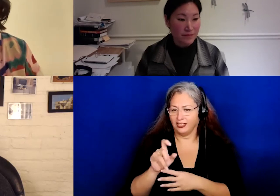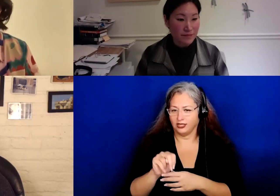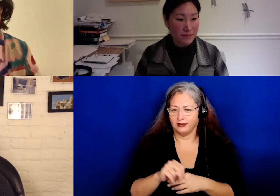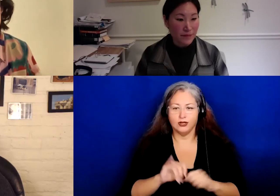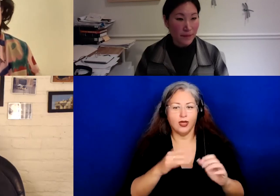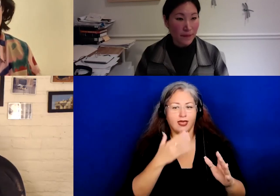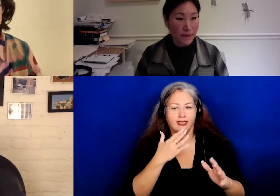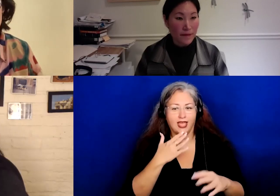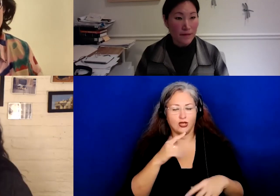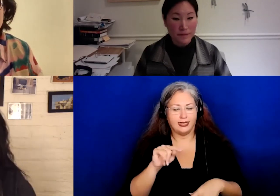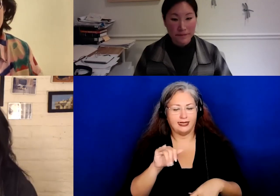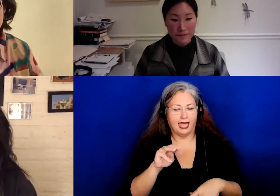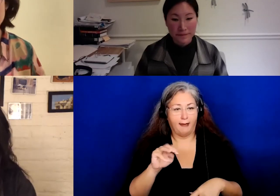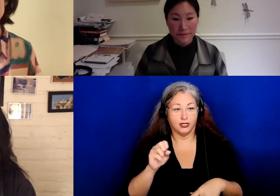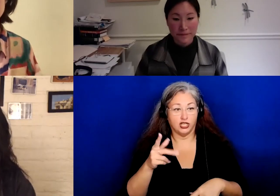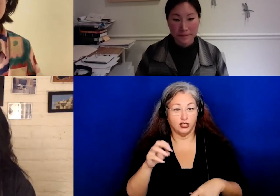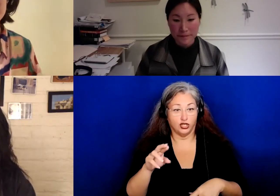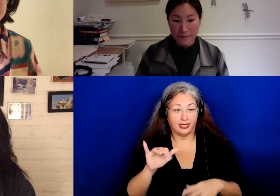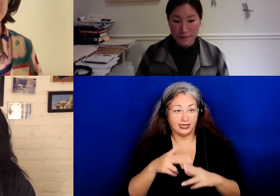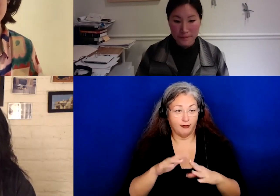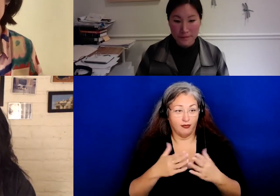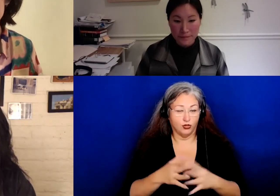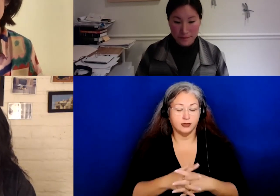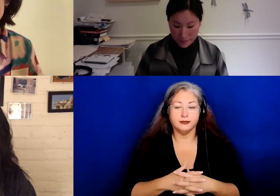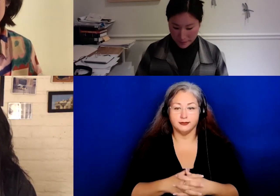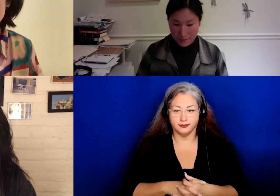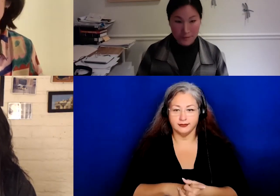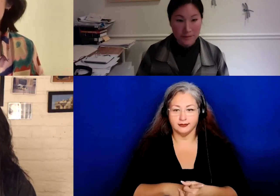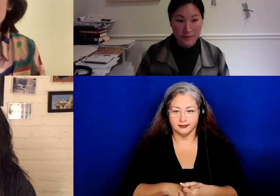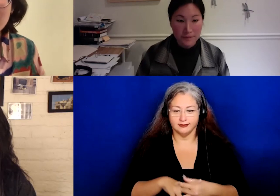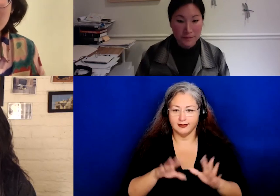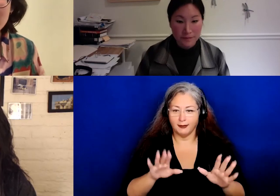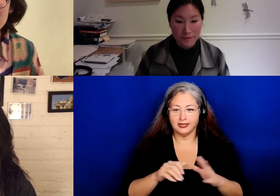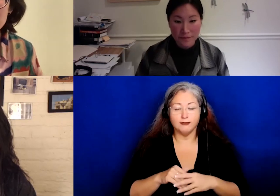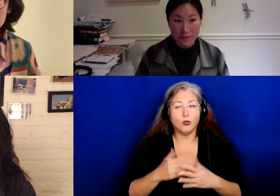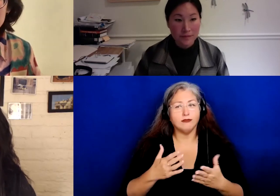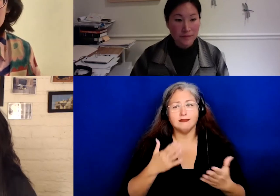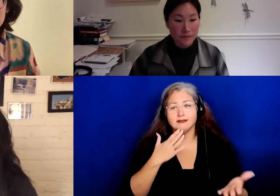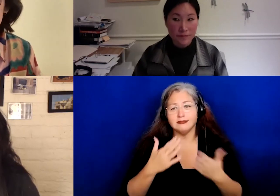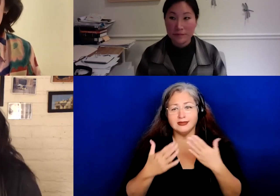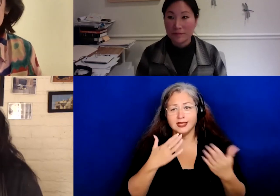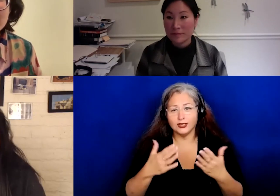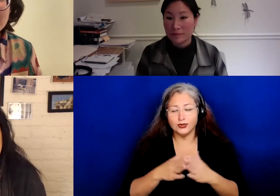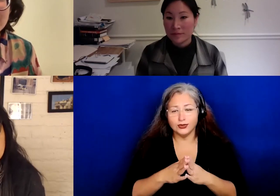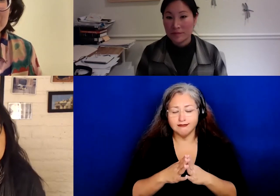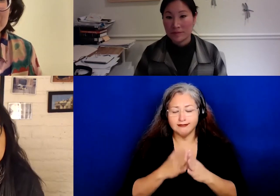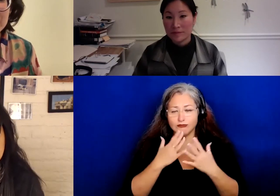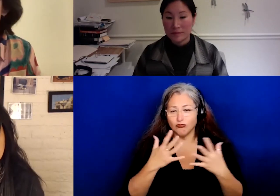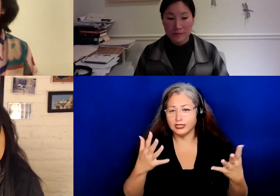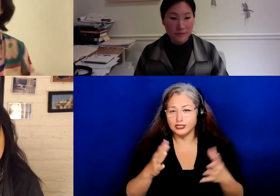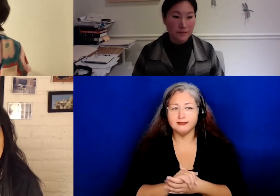Amazing. Time Shelter was the name of the book. Mm-hmm. Time Shelter. Amazing. Well, thank you both so